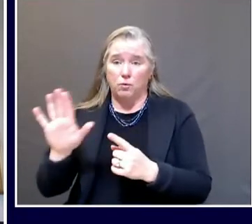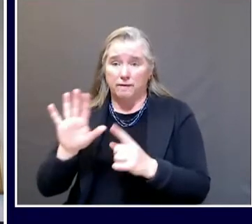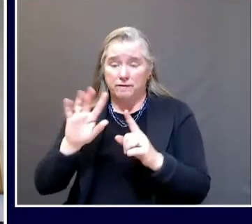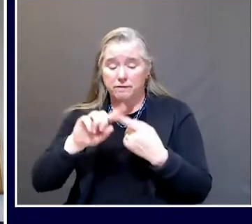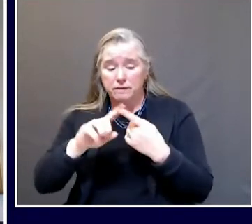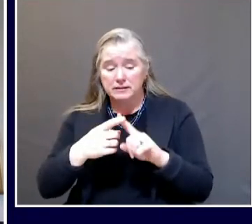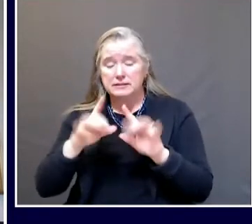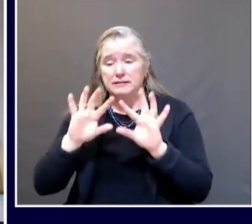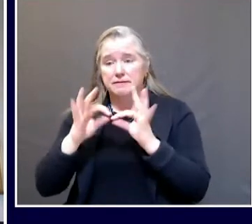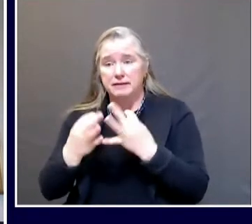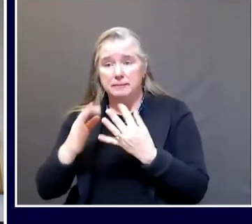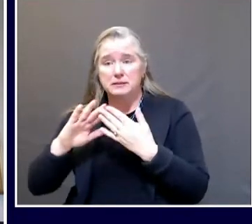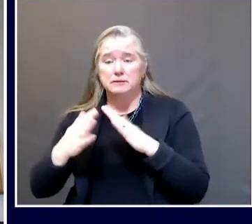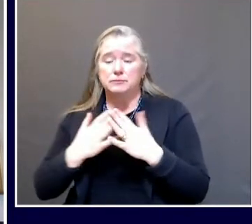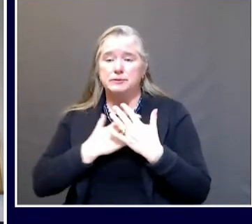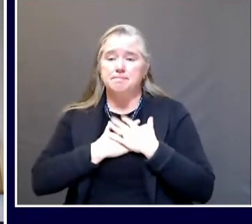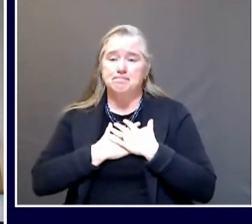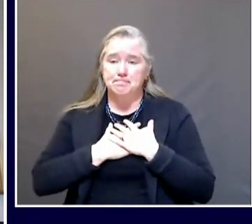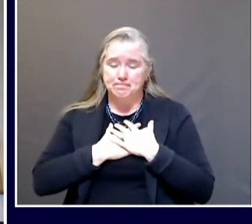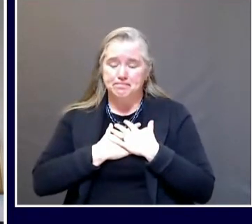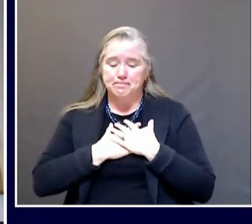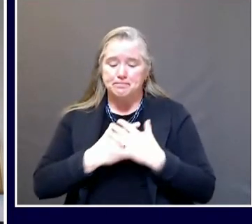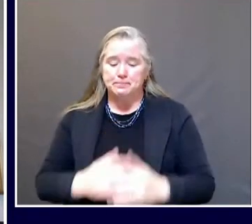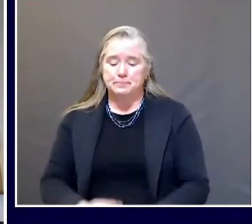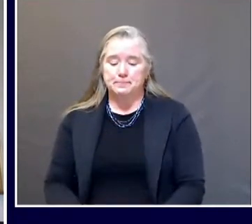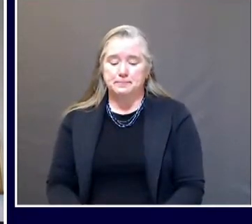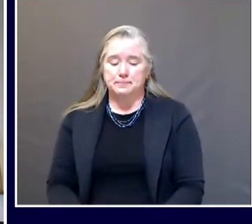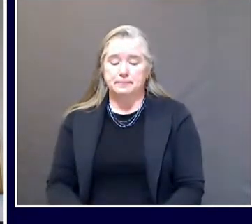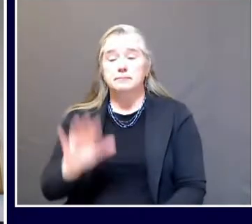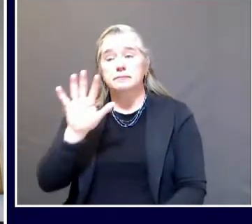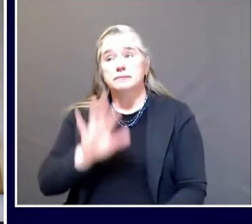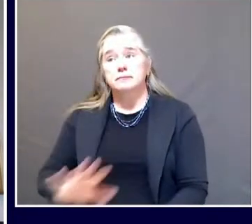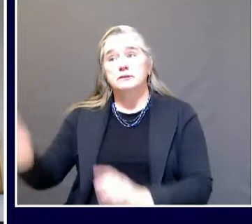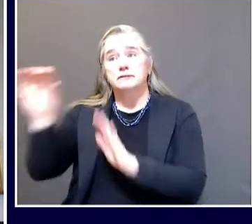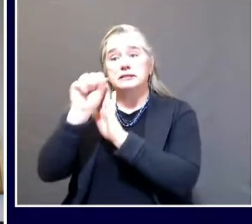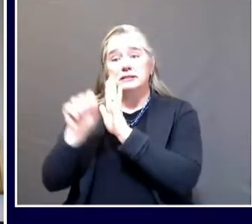Right now across the state, there are a total of